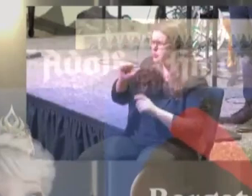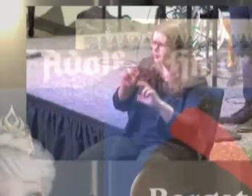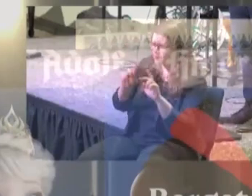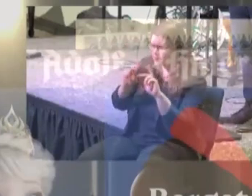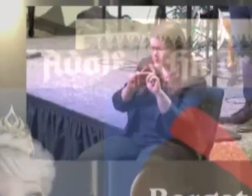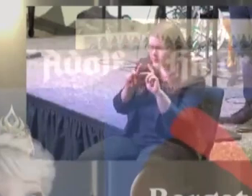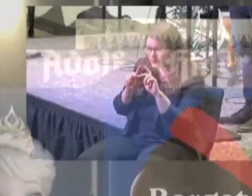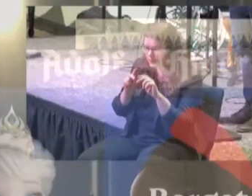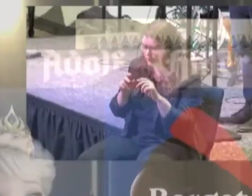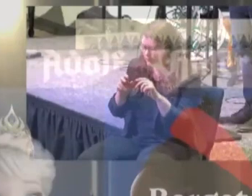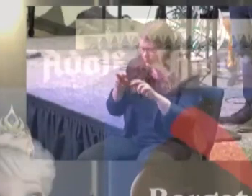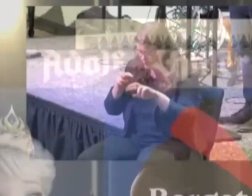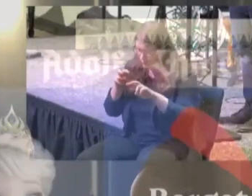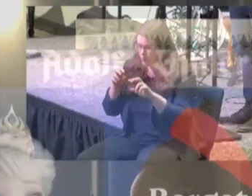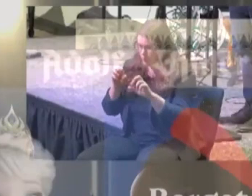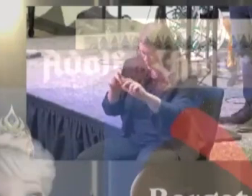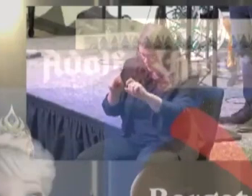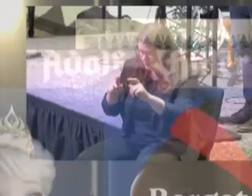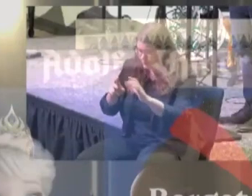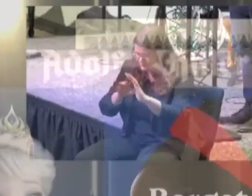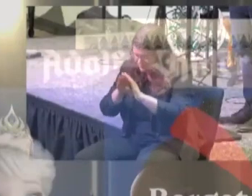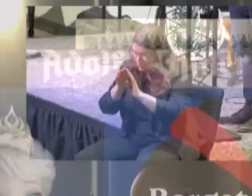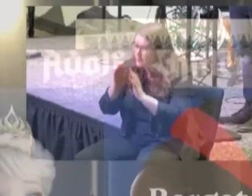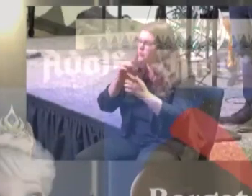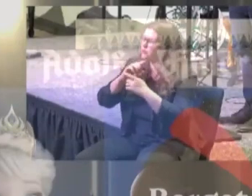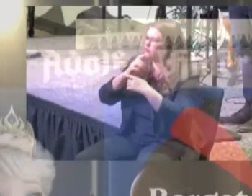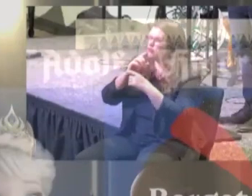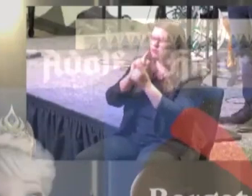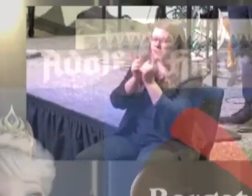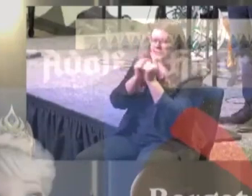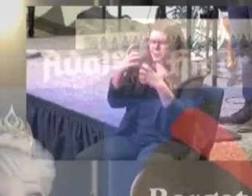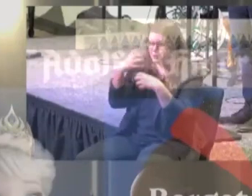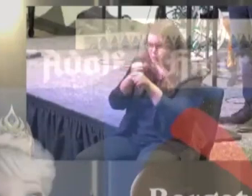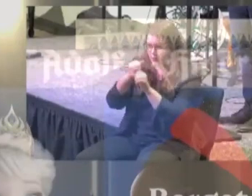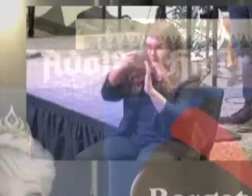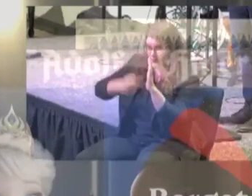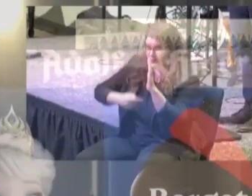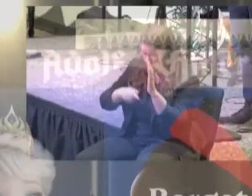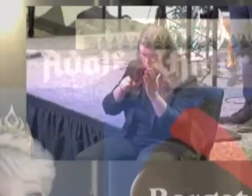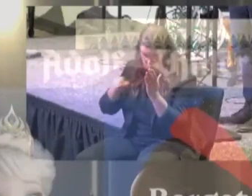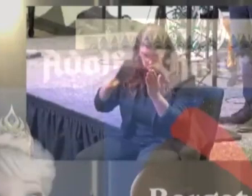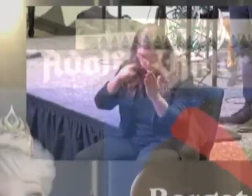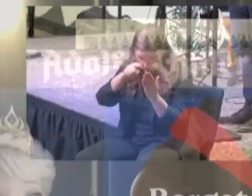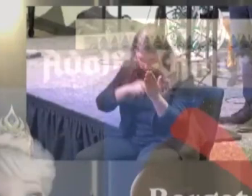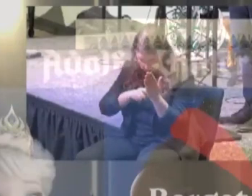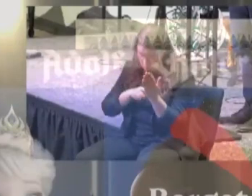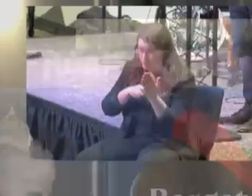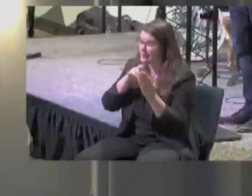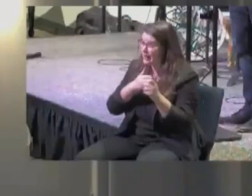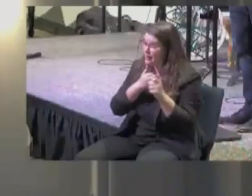the developing translation brief to the source text and of the translation itself to the translation brief.